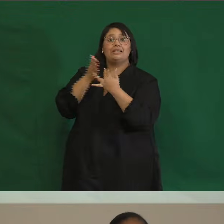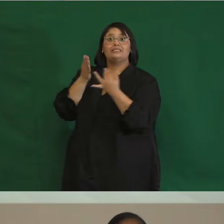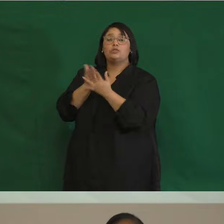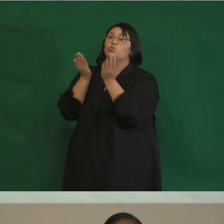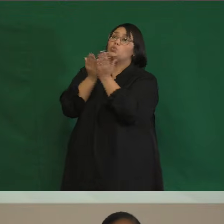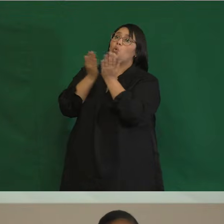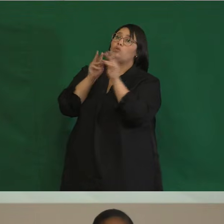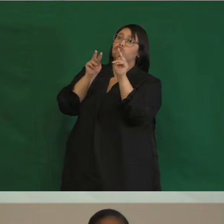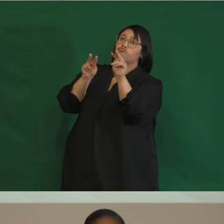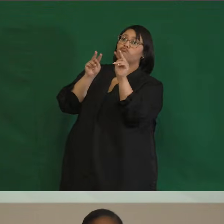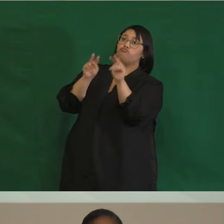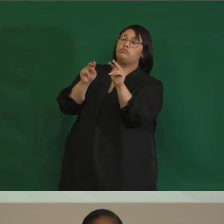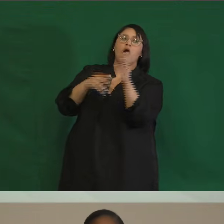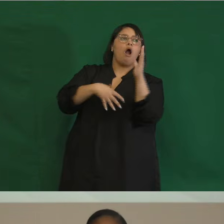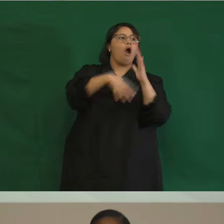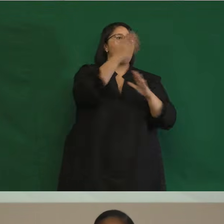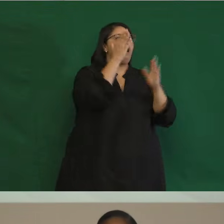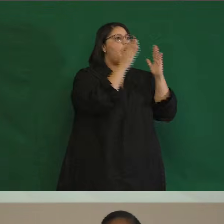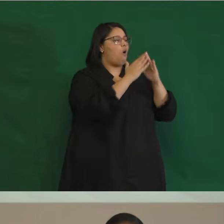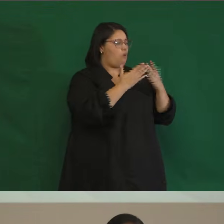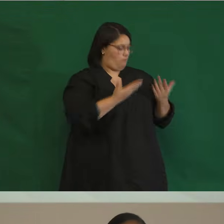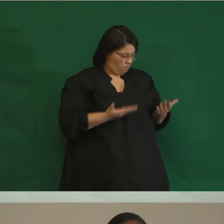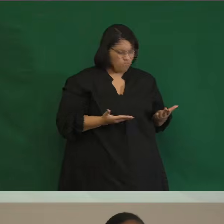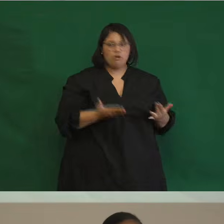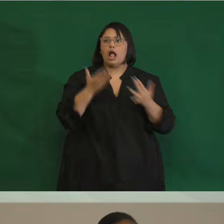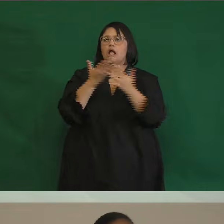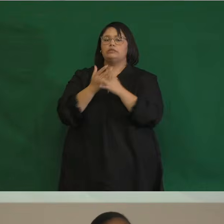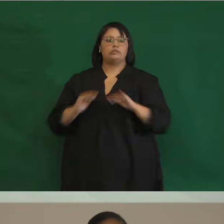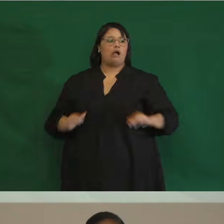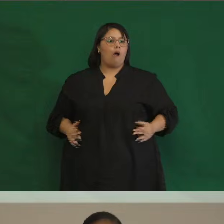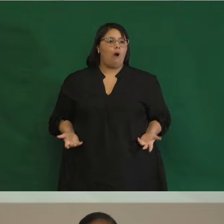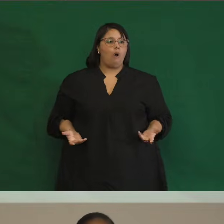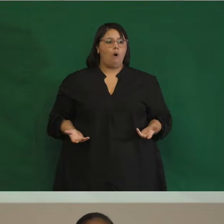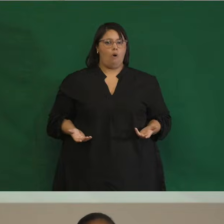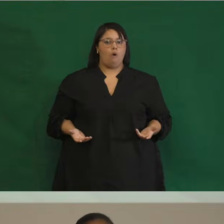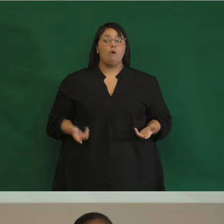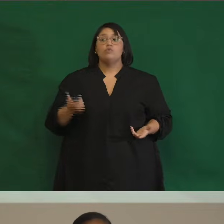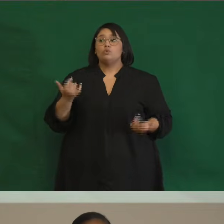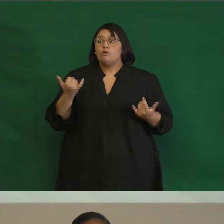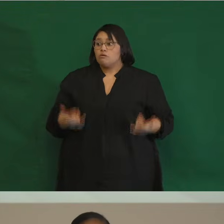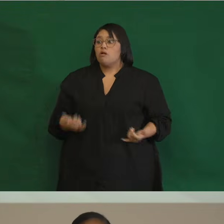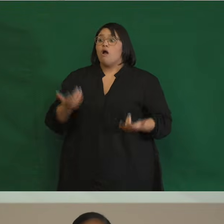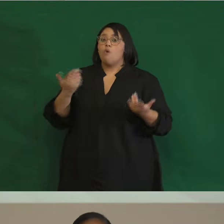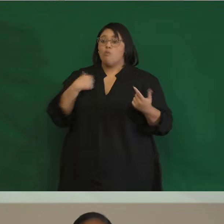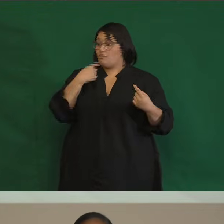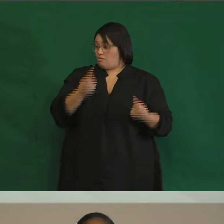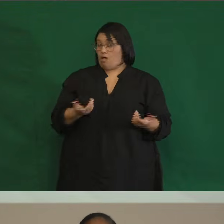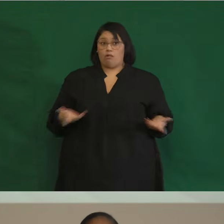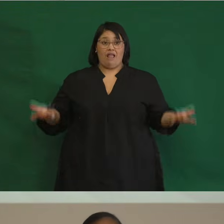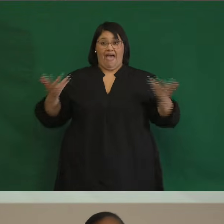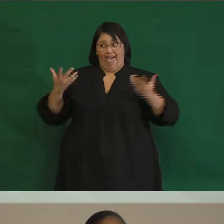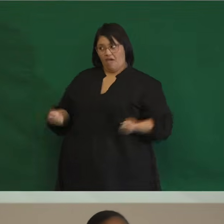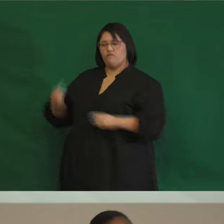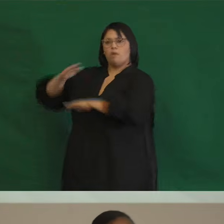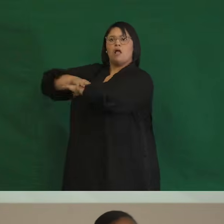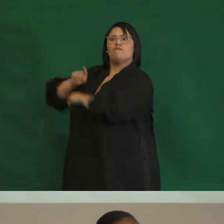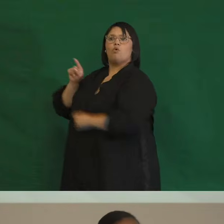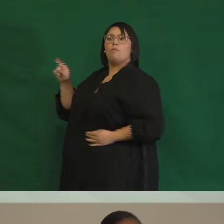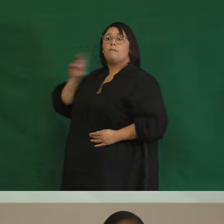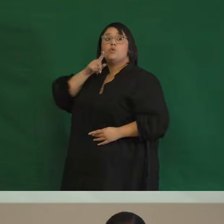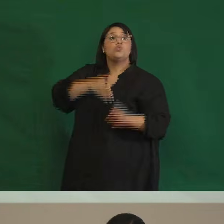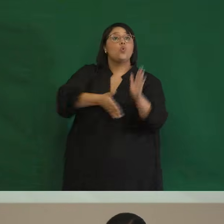then when they go home, they don't. We're saying there's a platform where you can access educational content even at